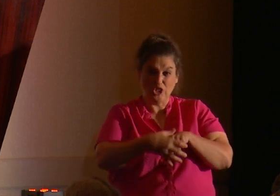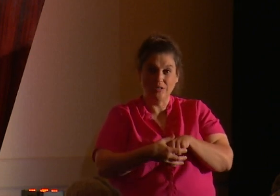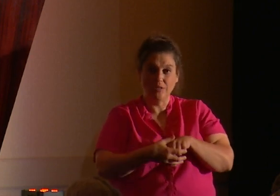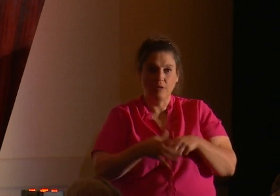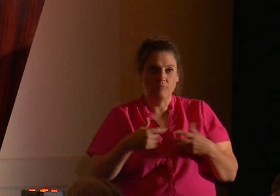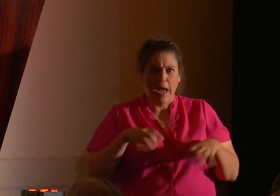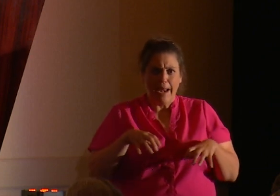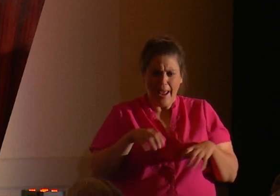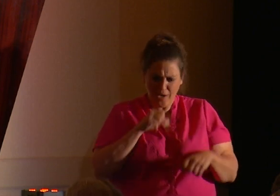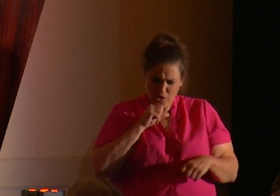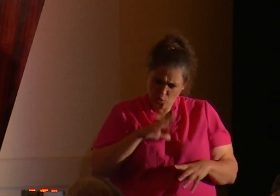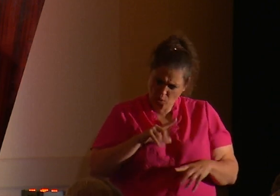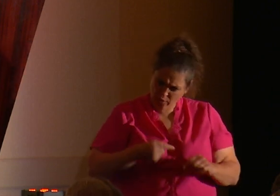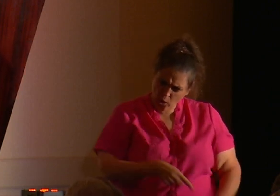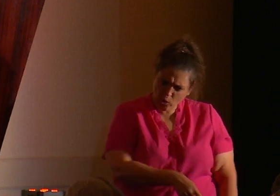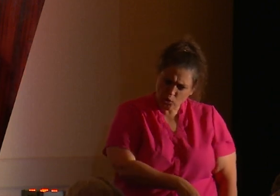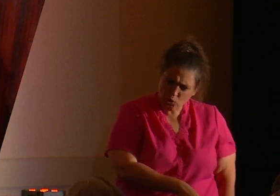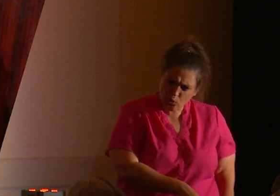even do anything to them.